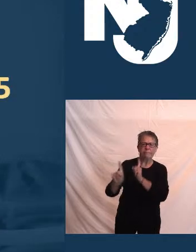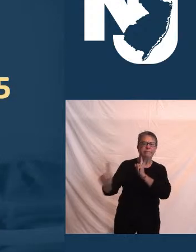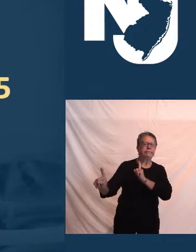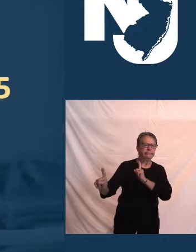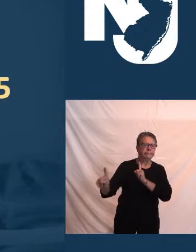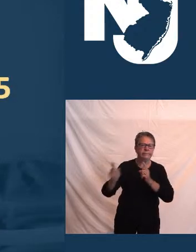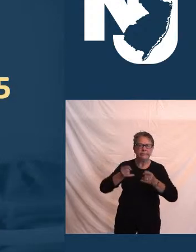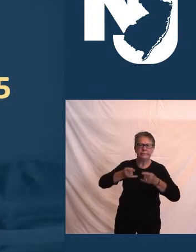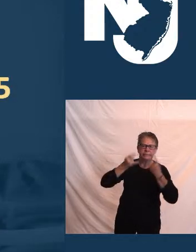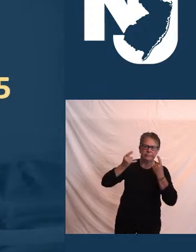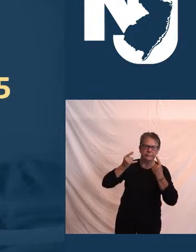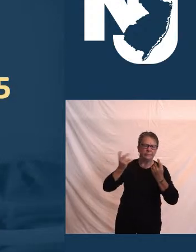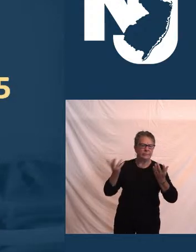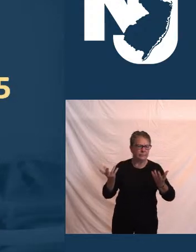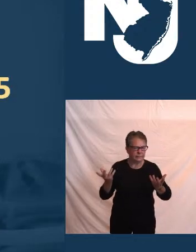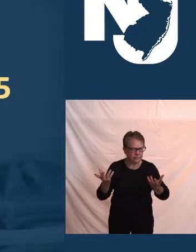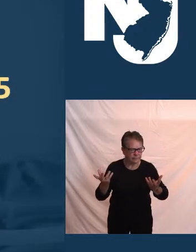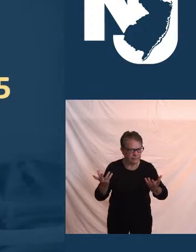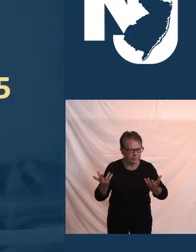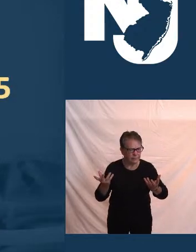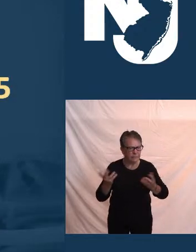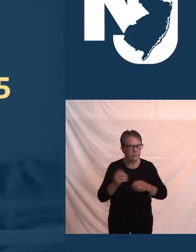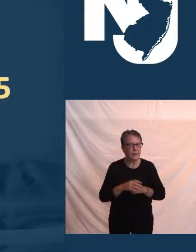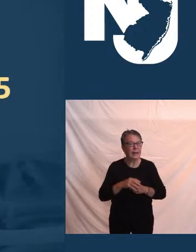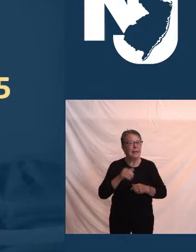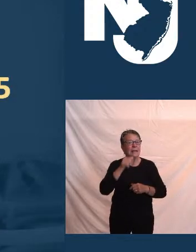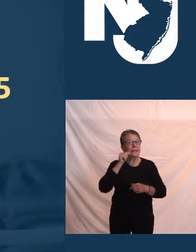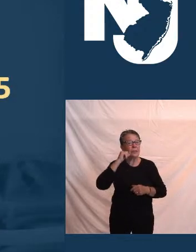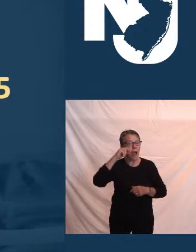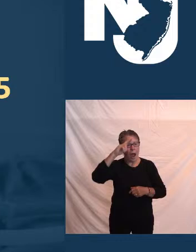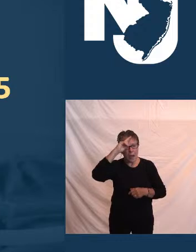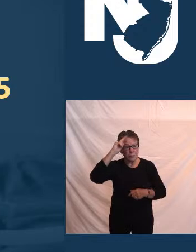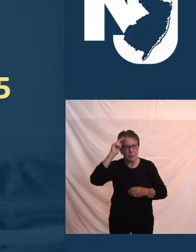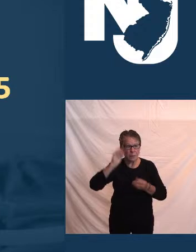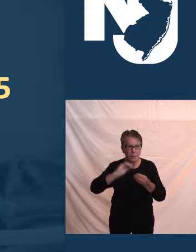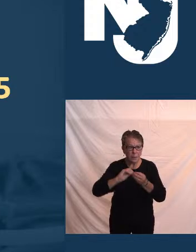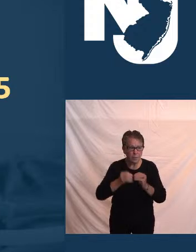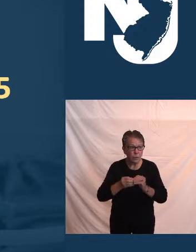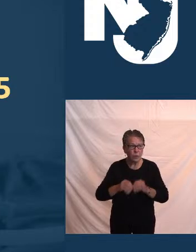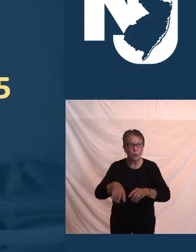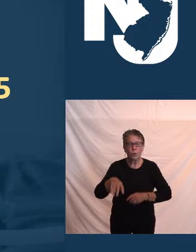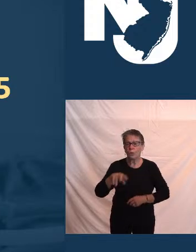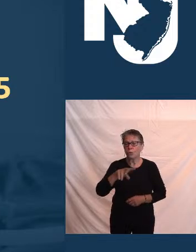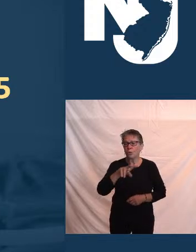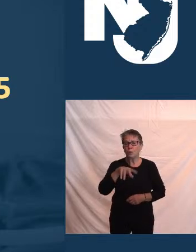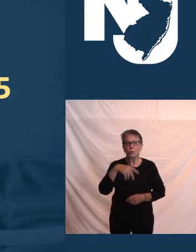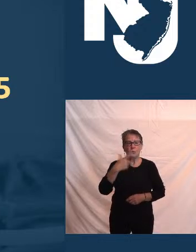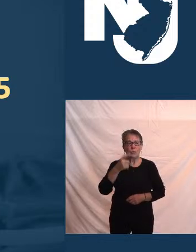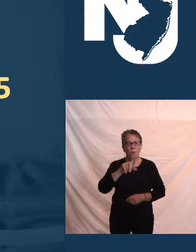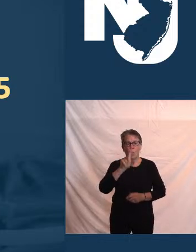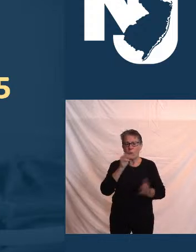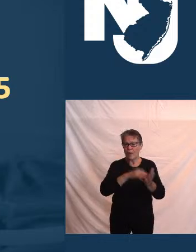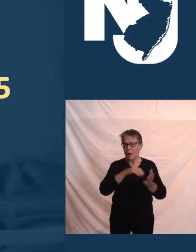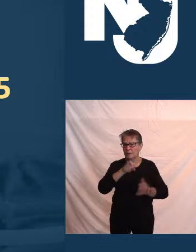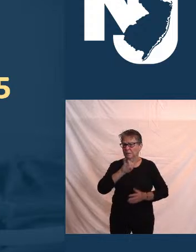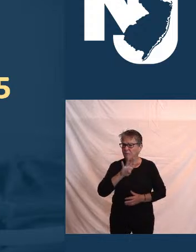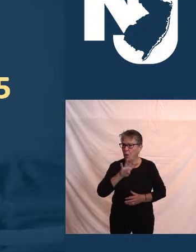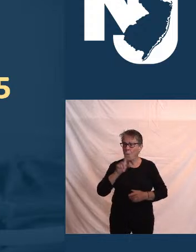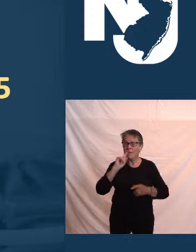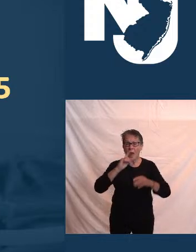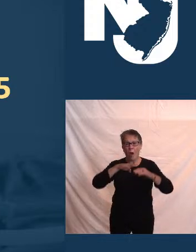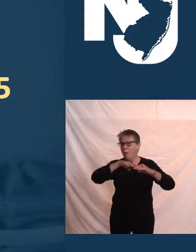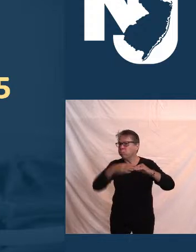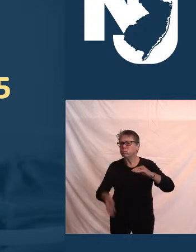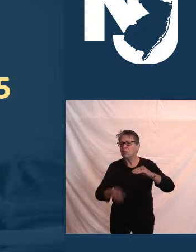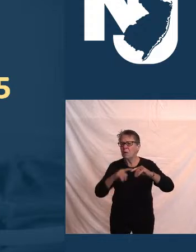hospitalization numbers. The hospitalizations number, Judy, has not significantly fallen over the past week as case